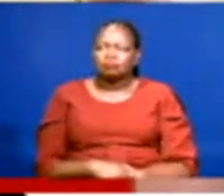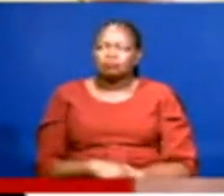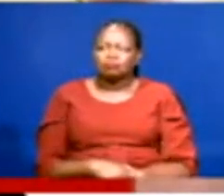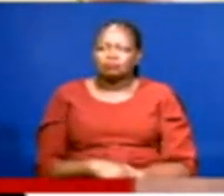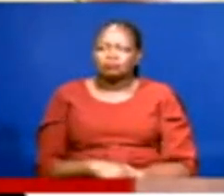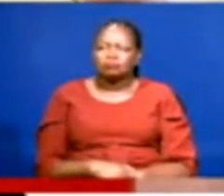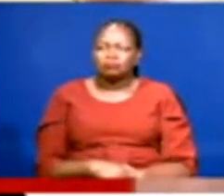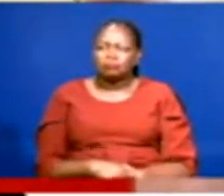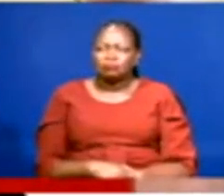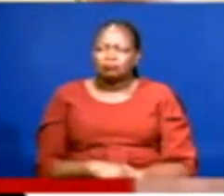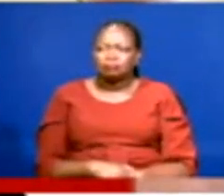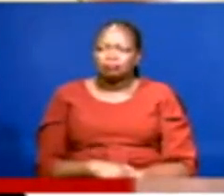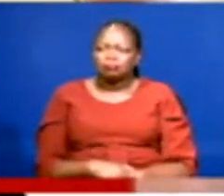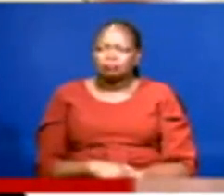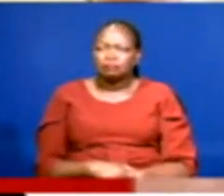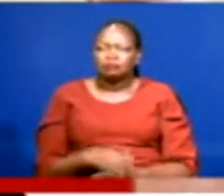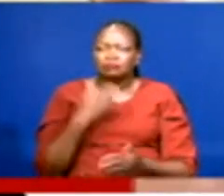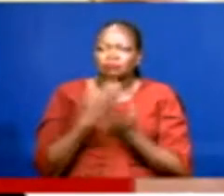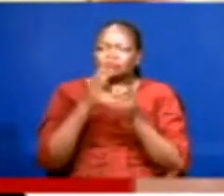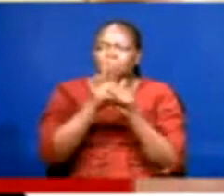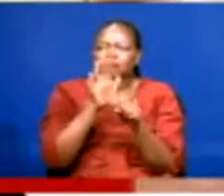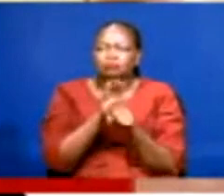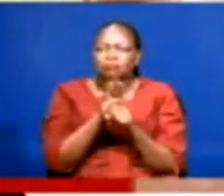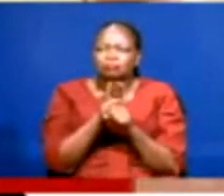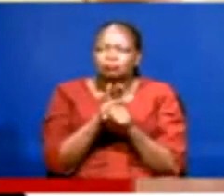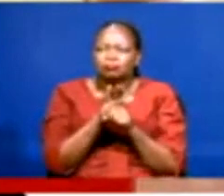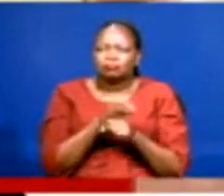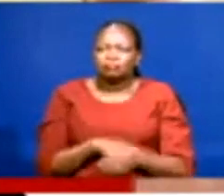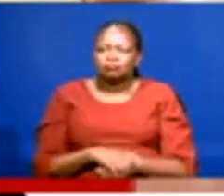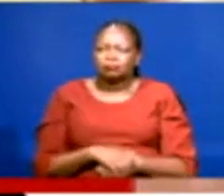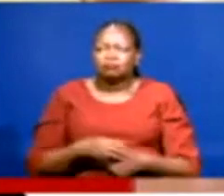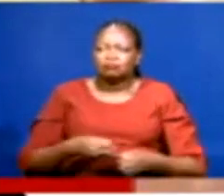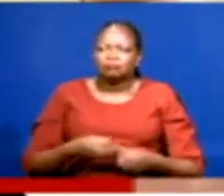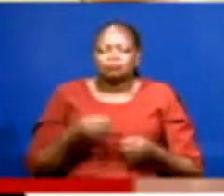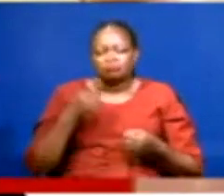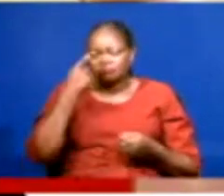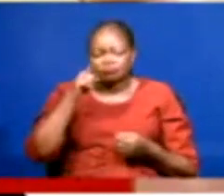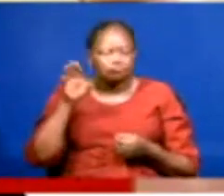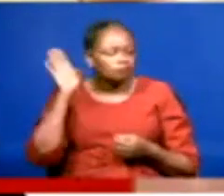Asanteni sana kwa kunipa masikio yenu.